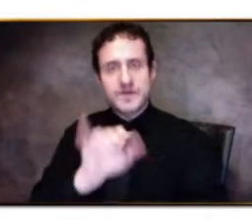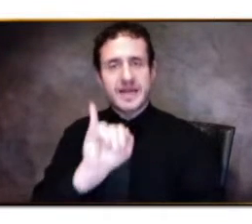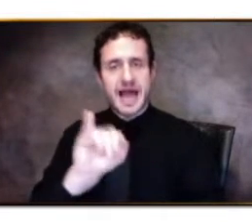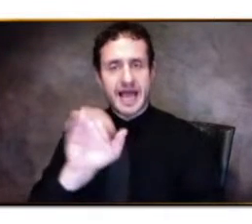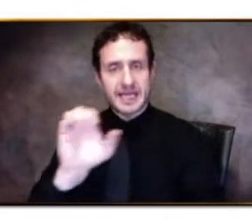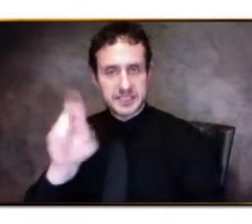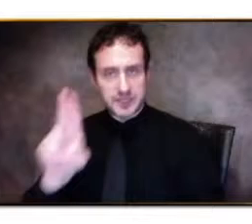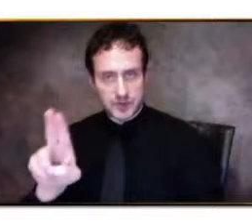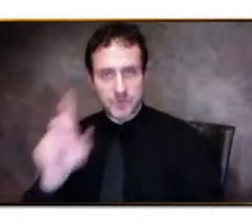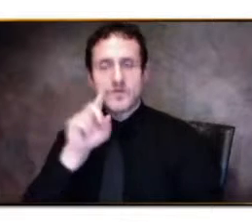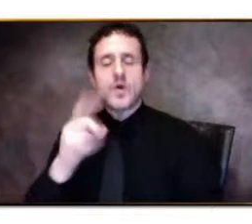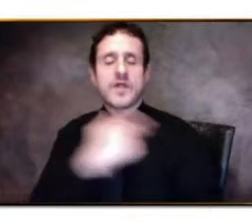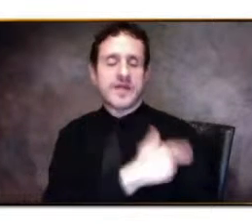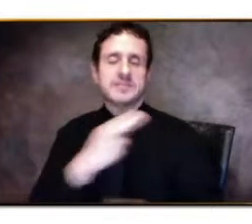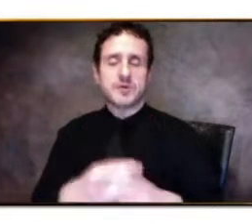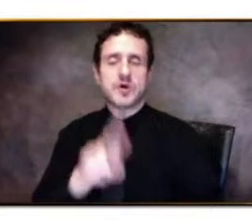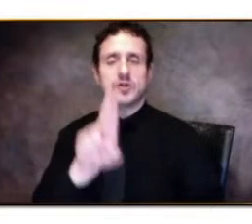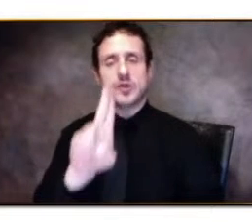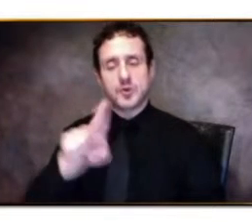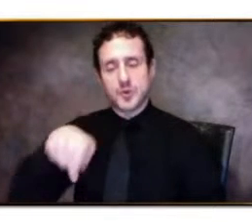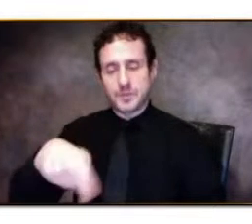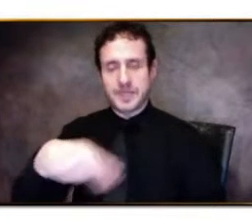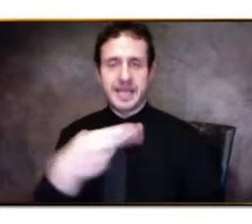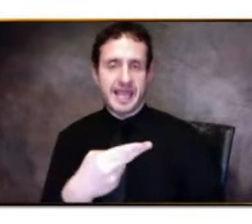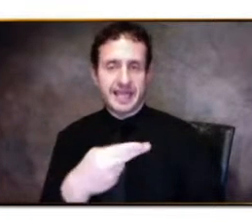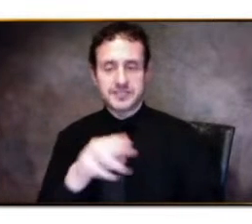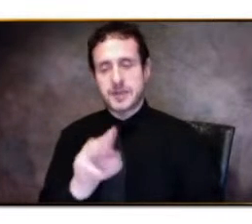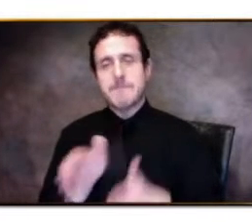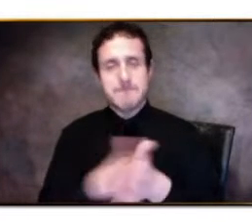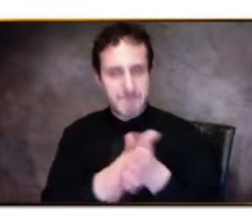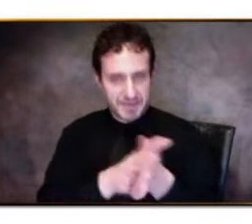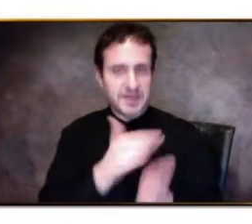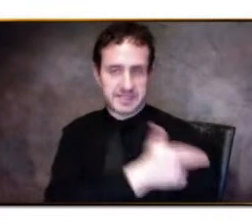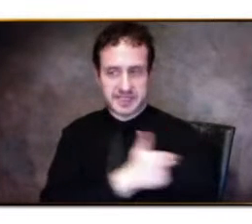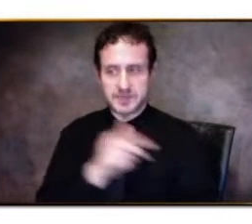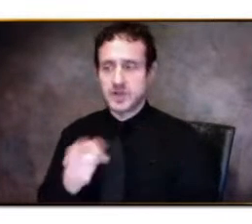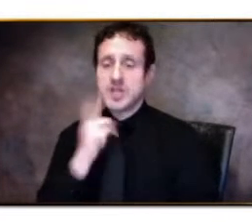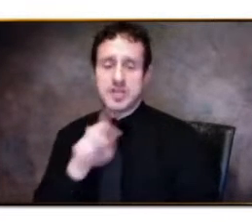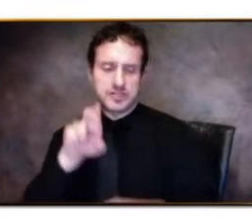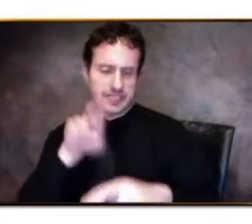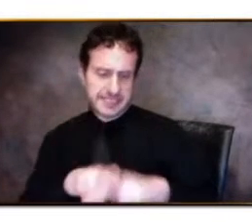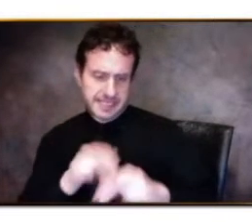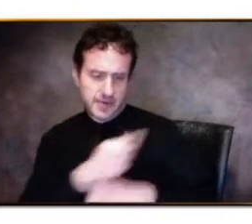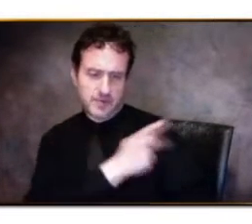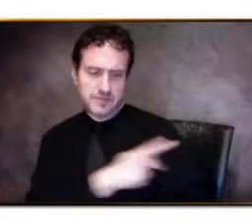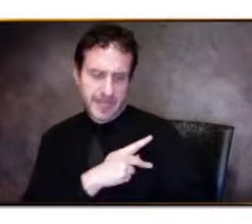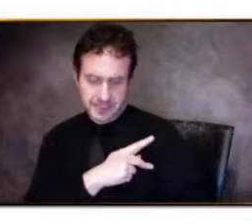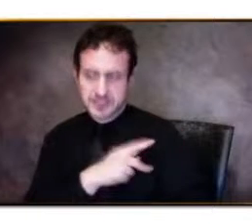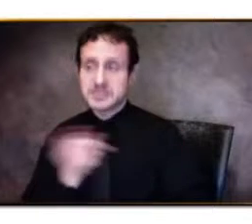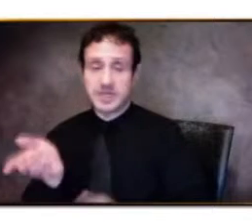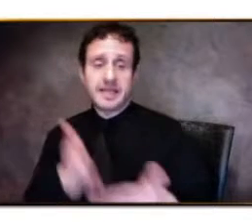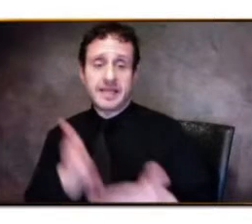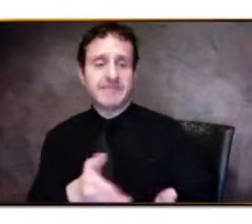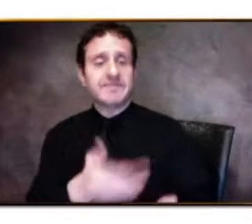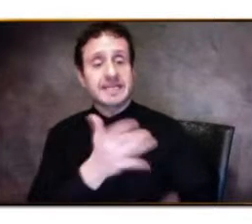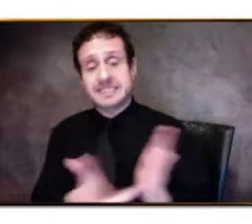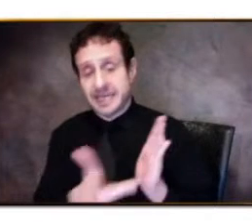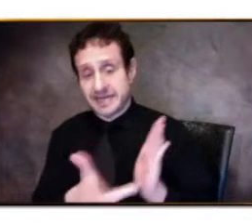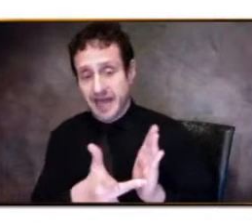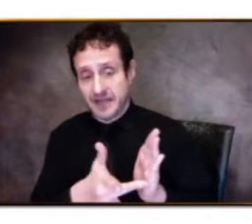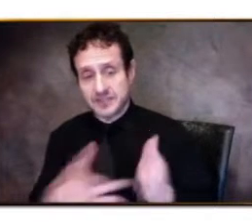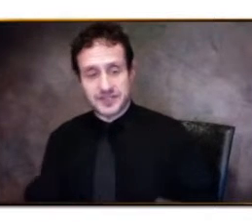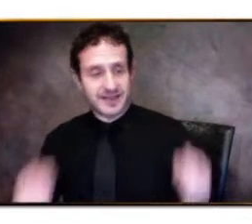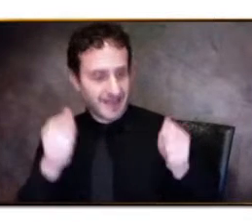Methodist, sitting at the bedside of sick patients with technology so they can communicate with their loved ones at a